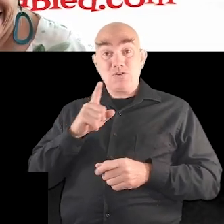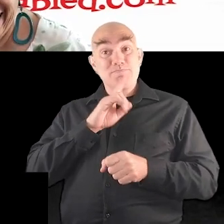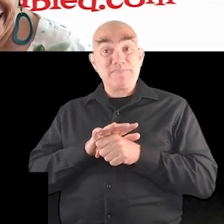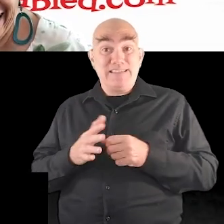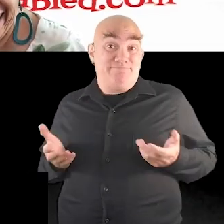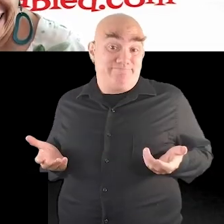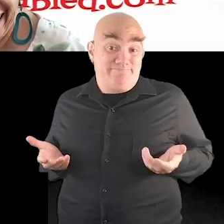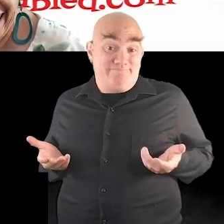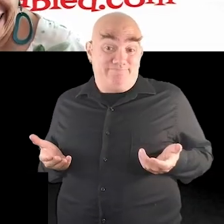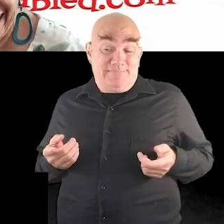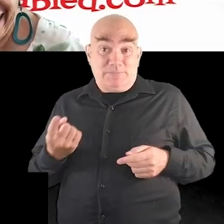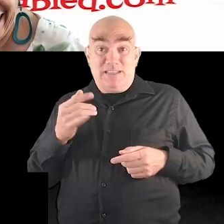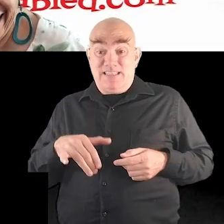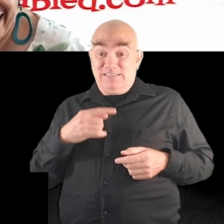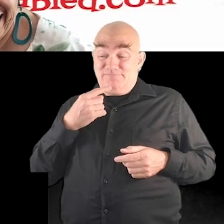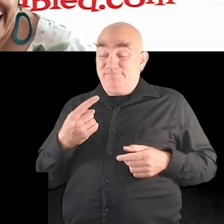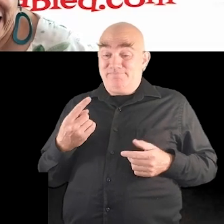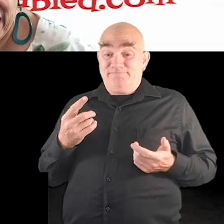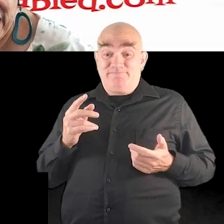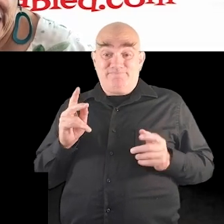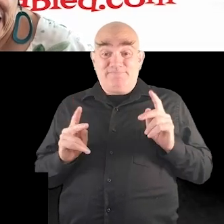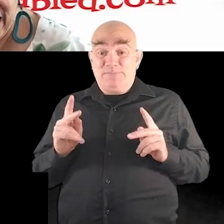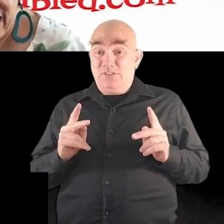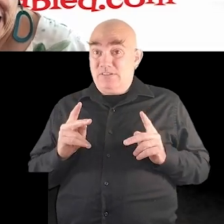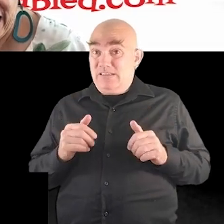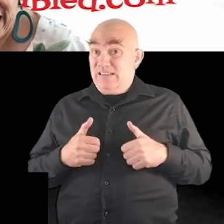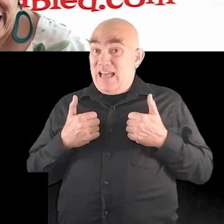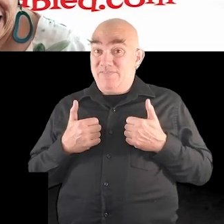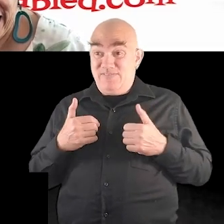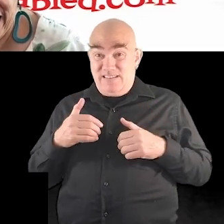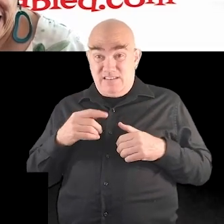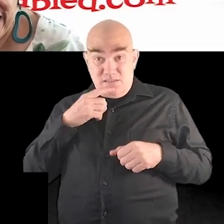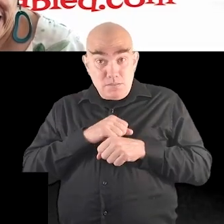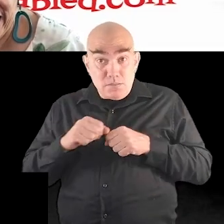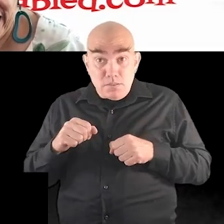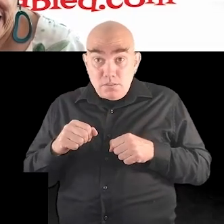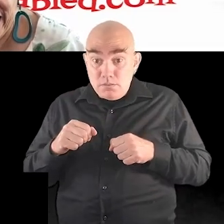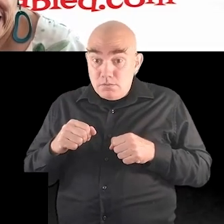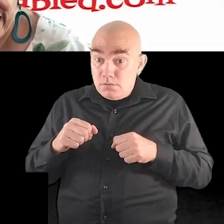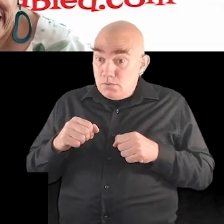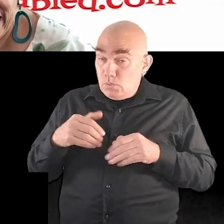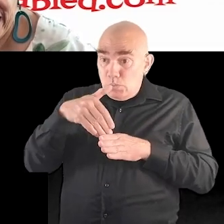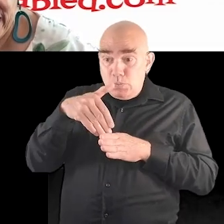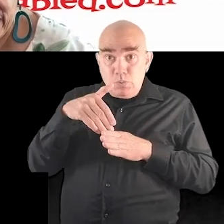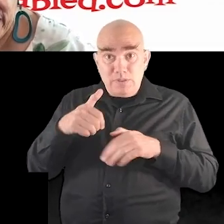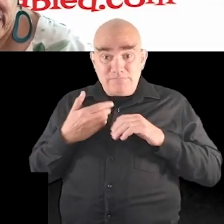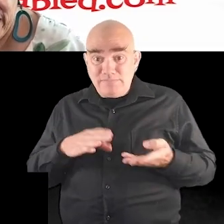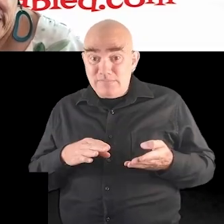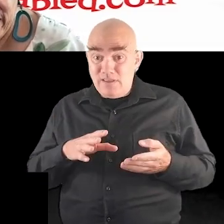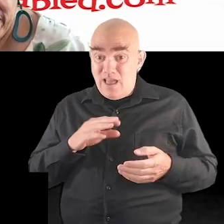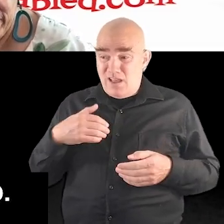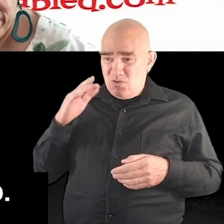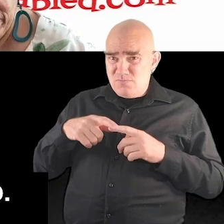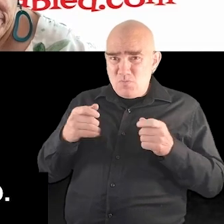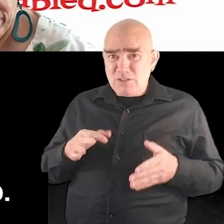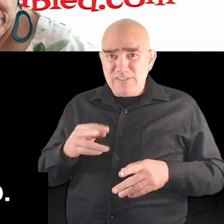when you're committed to something, this people lies in this balance. And I am a former